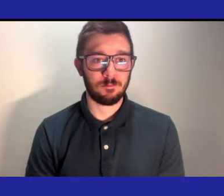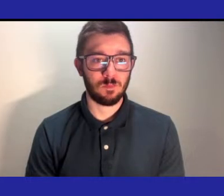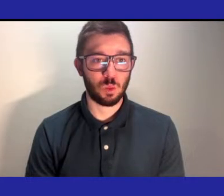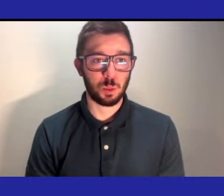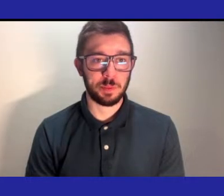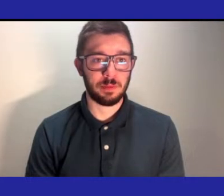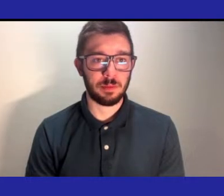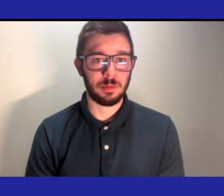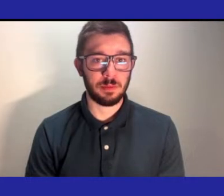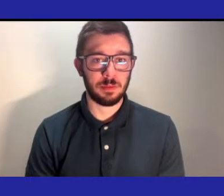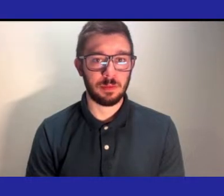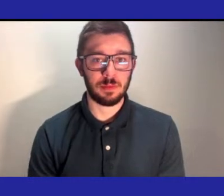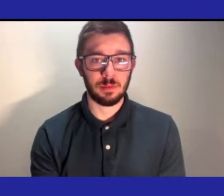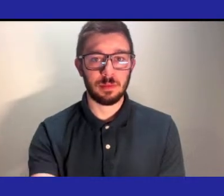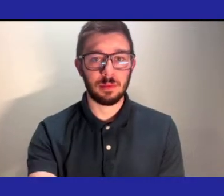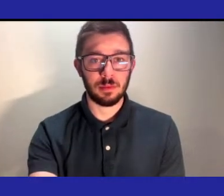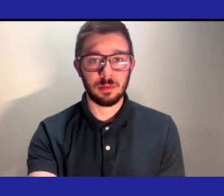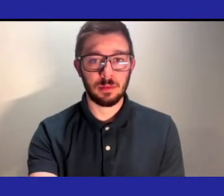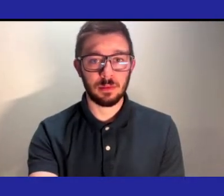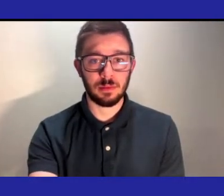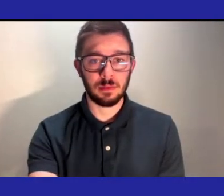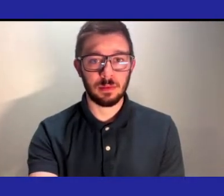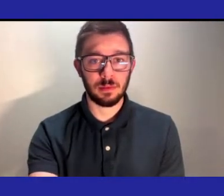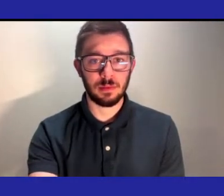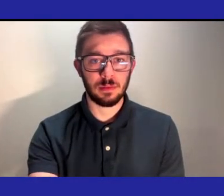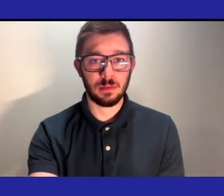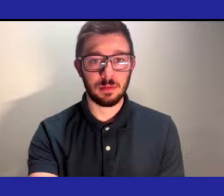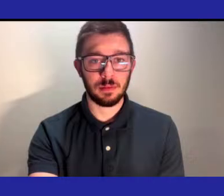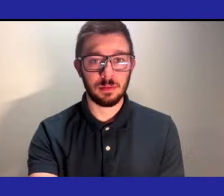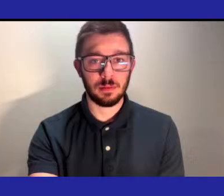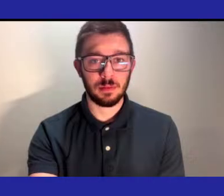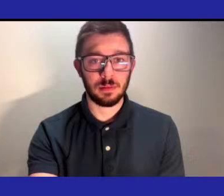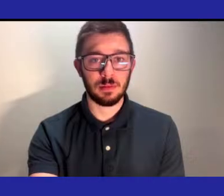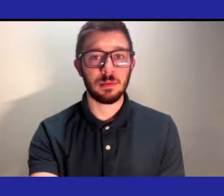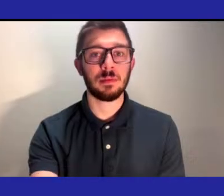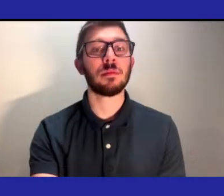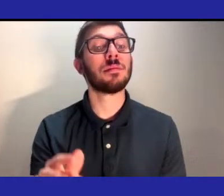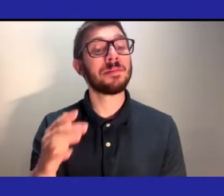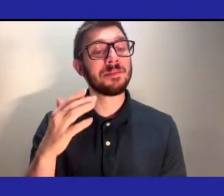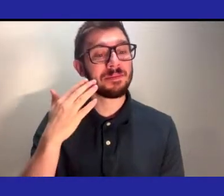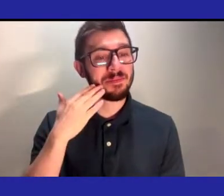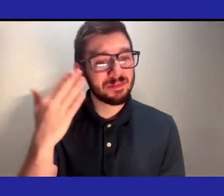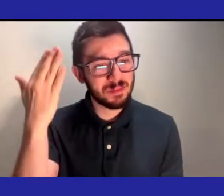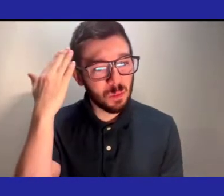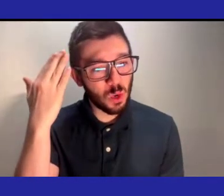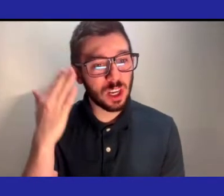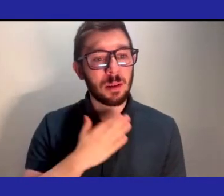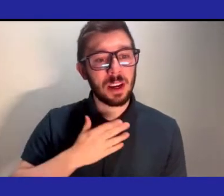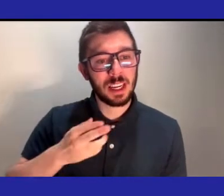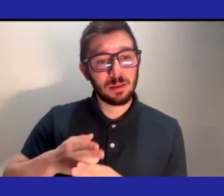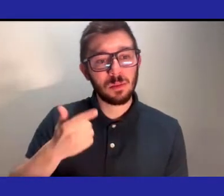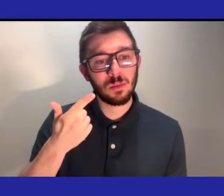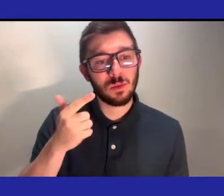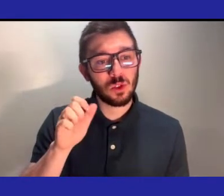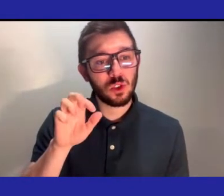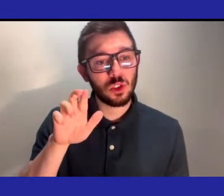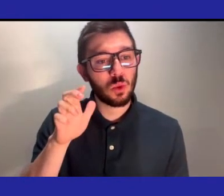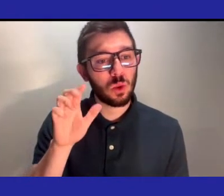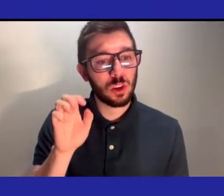If you could please, George, introduce your team. Certainly. Good morning. My name is George Lacone. I'm the CEO from Harlem